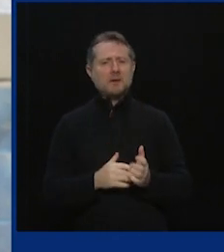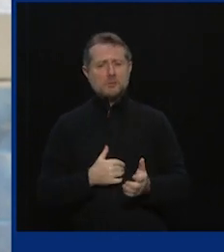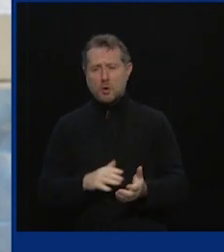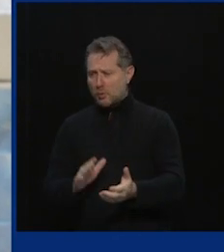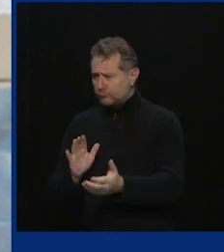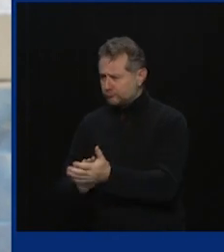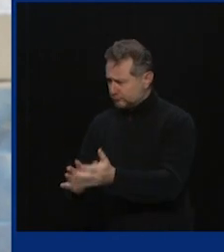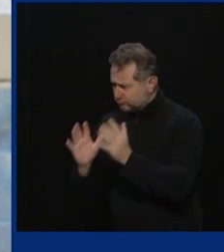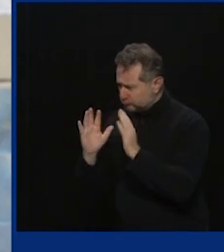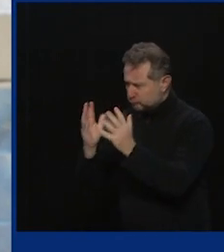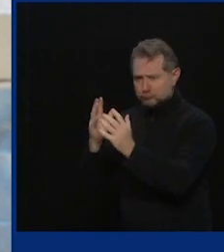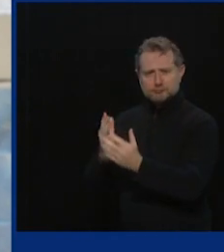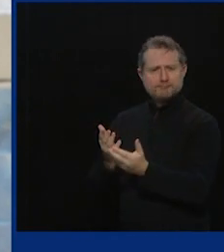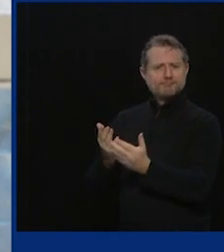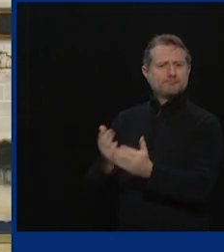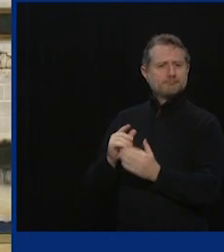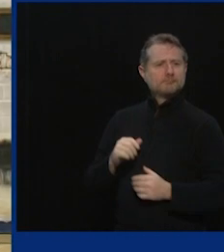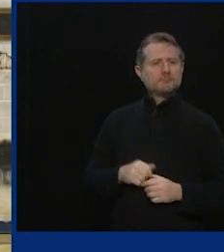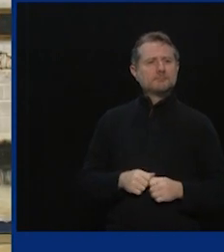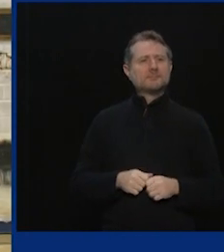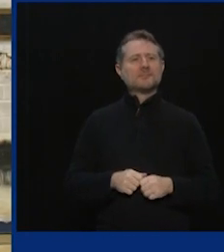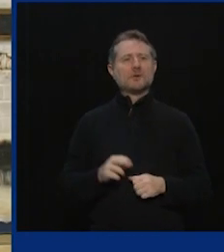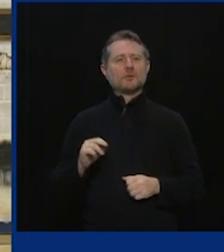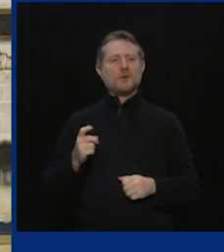greatest Southern.